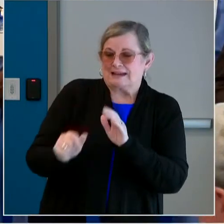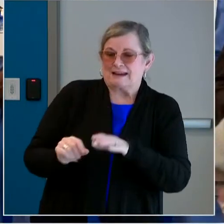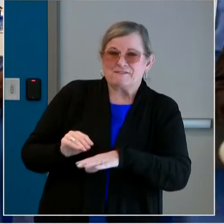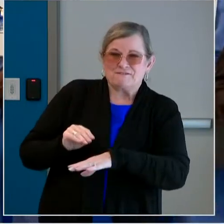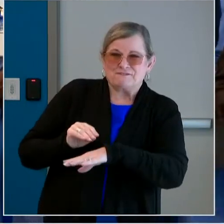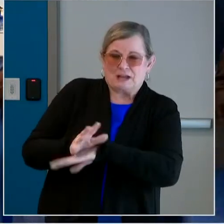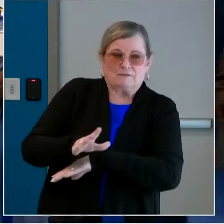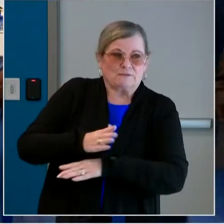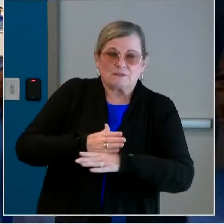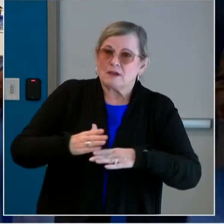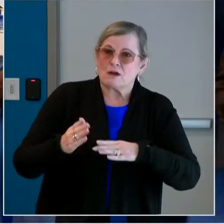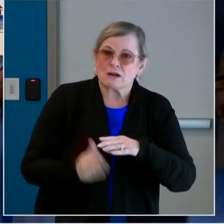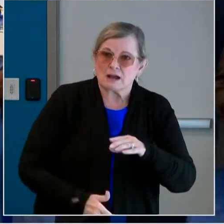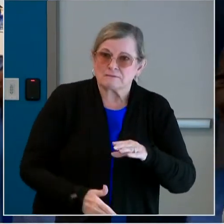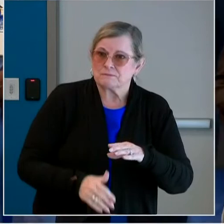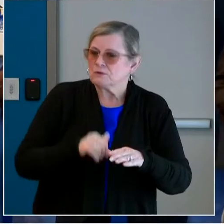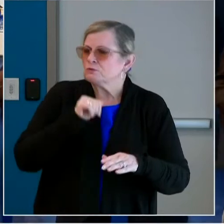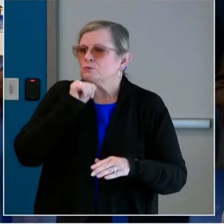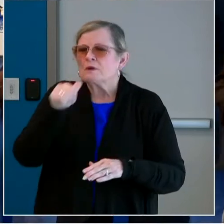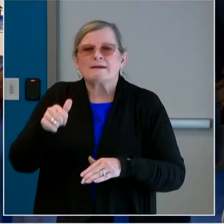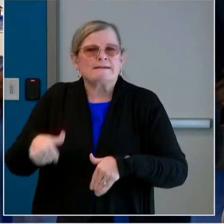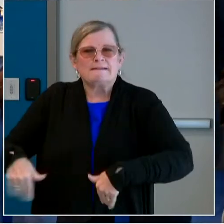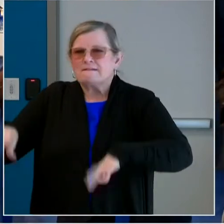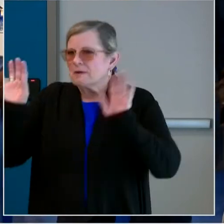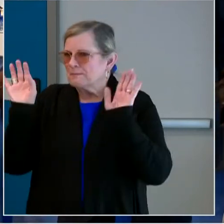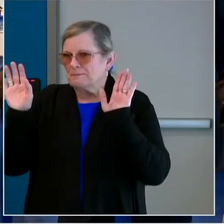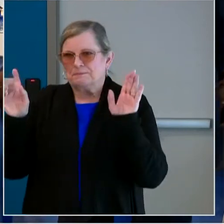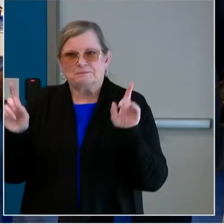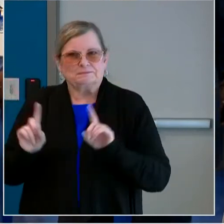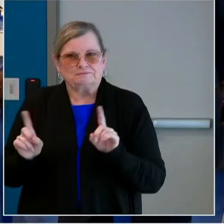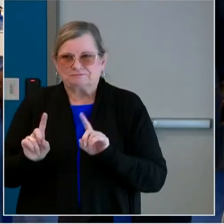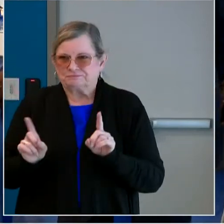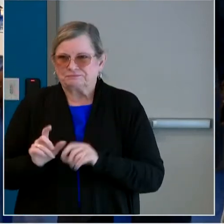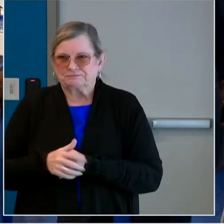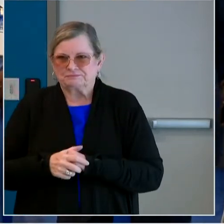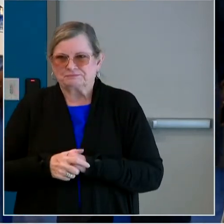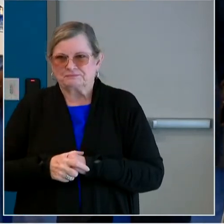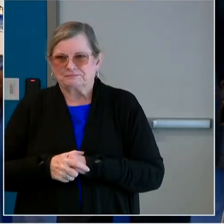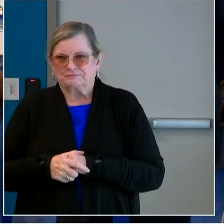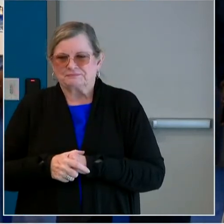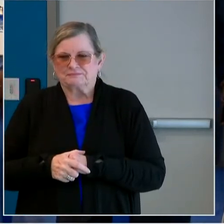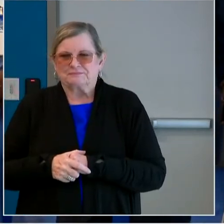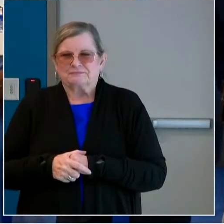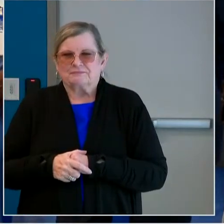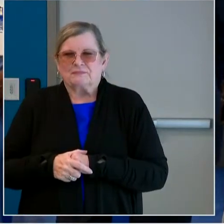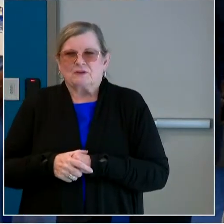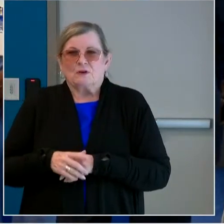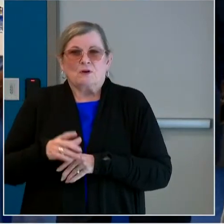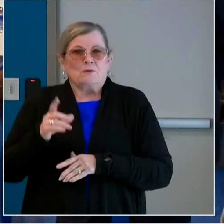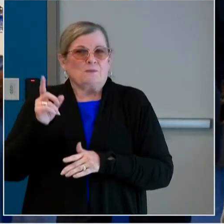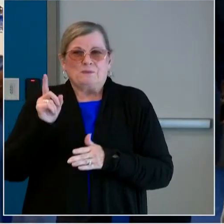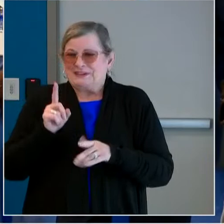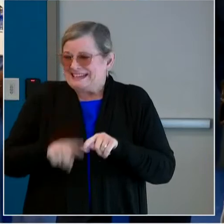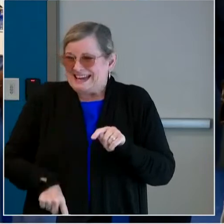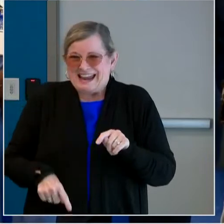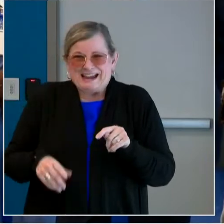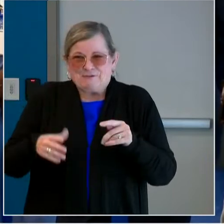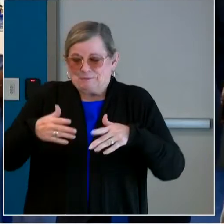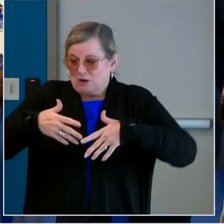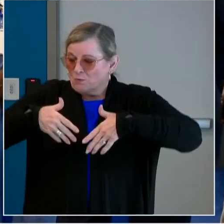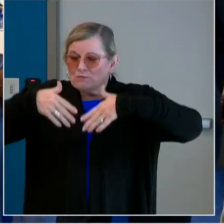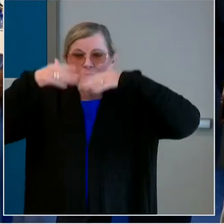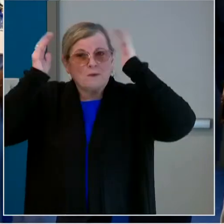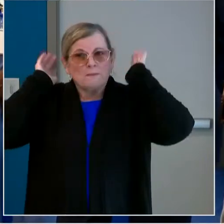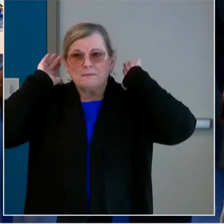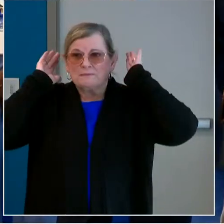give in to defeat. We cannot get into or give in to issue fatigue. And I know when I